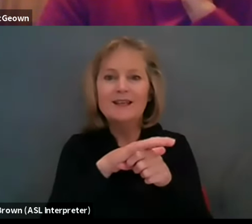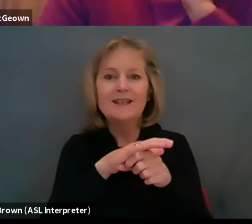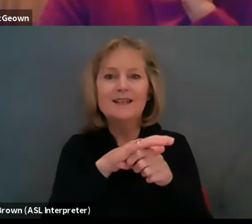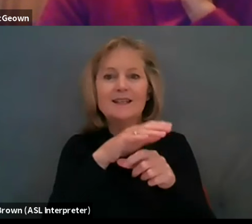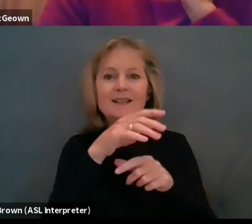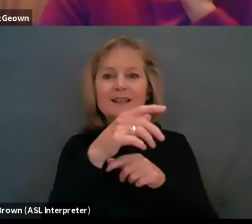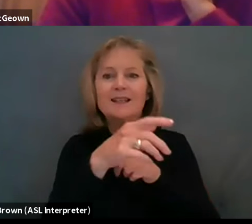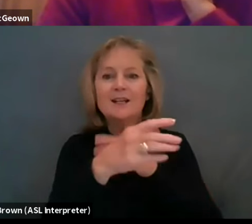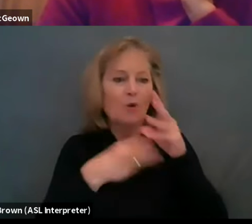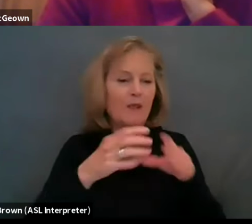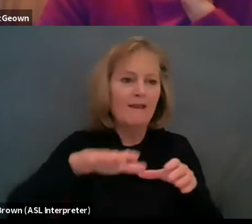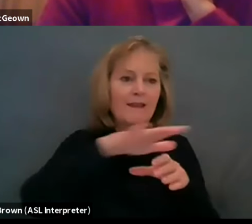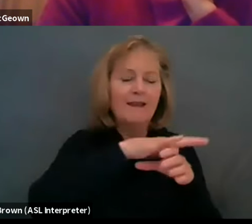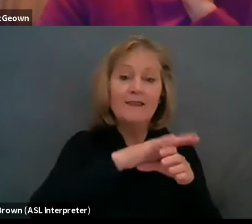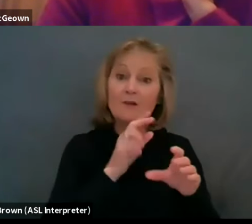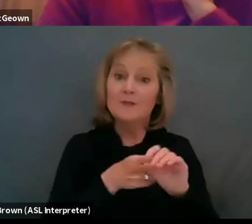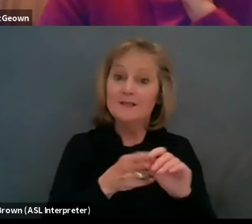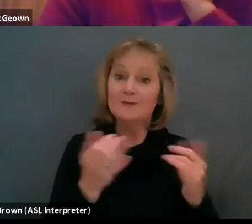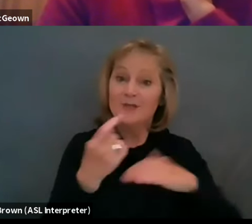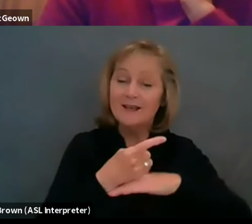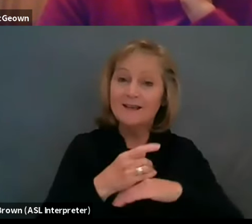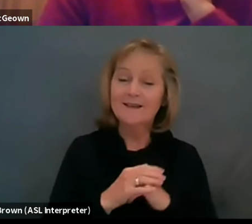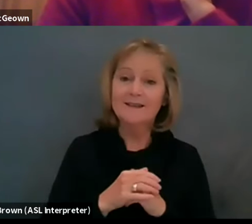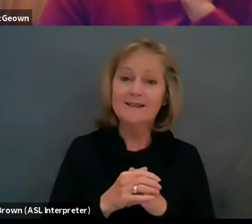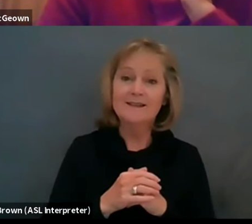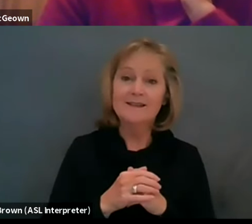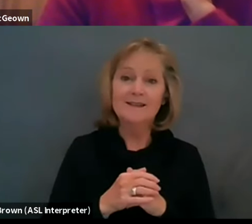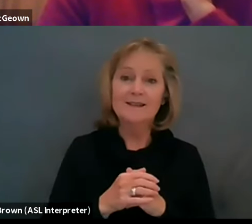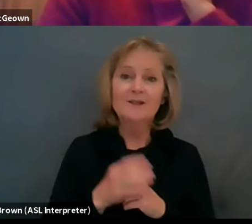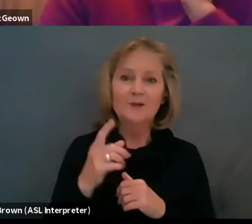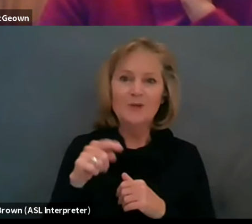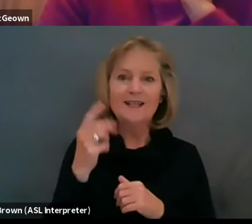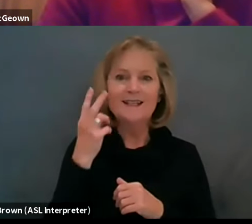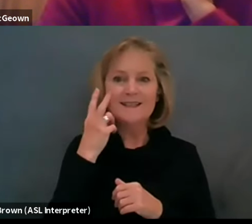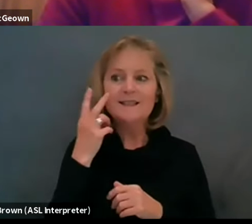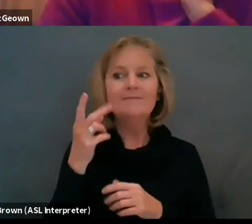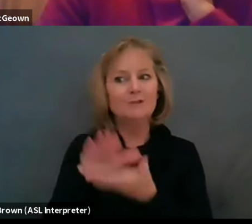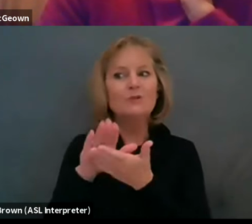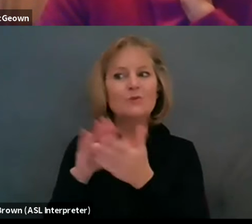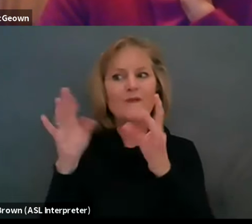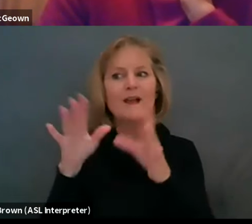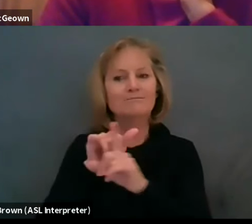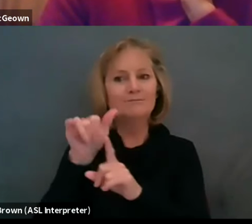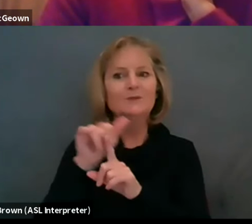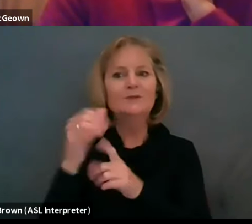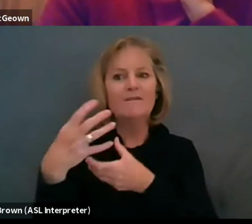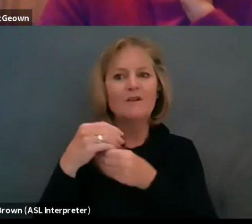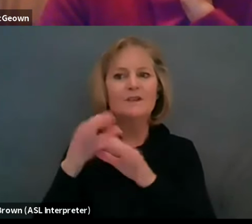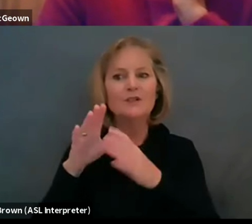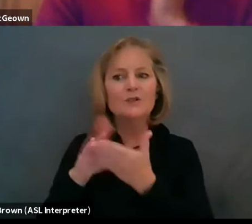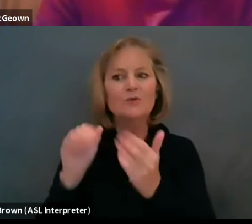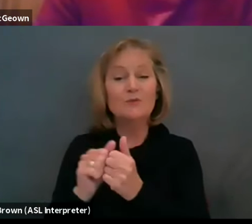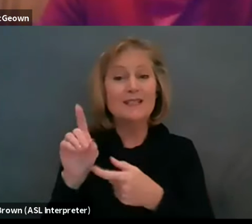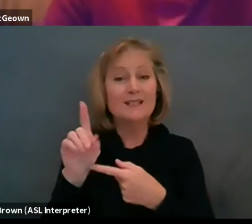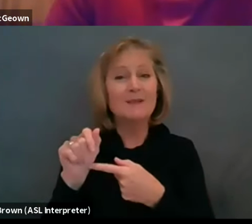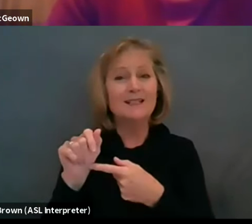globally, that are participants today. And so as we can see, school violence and bullying involving students with disabilities